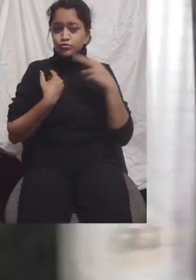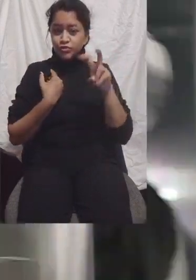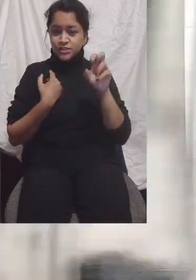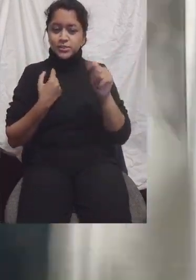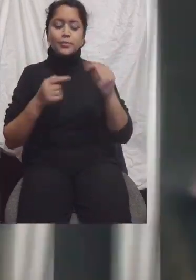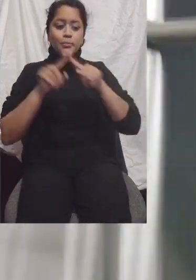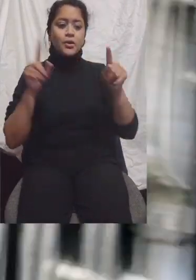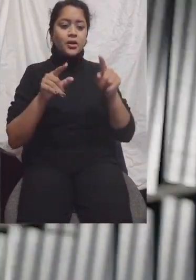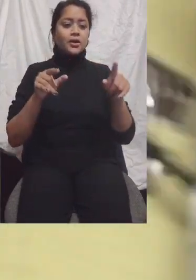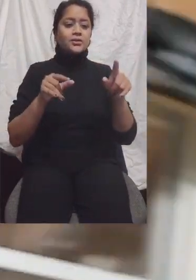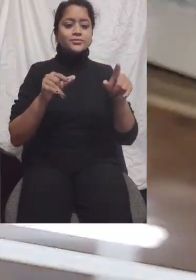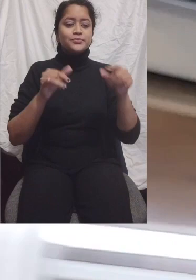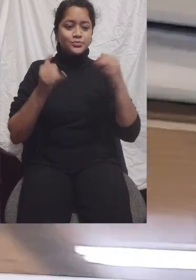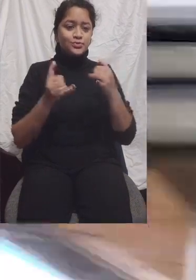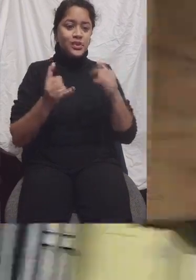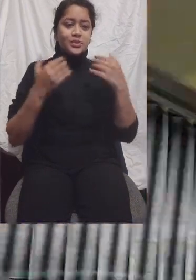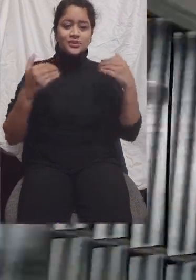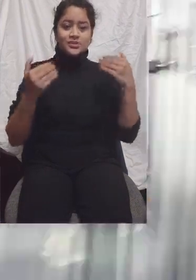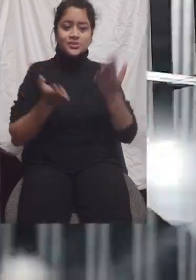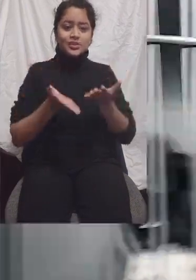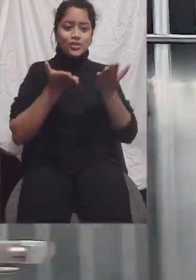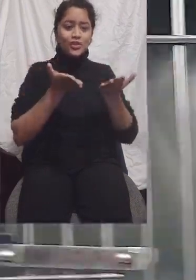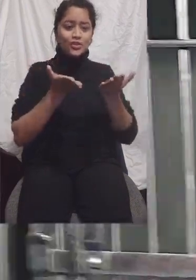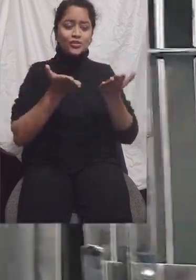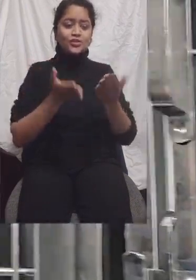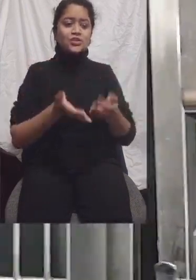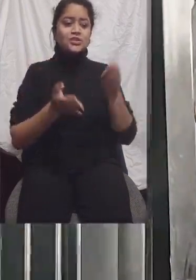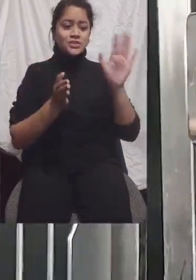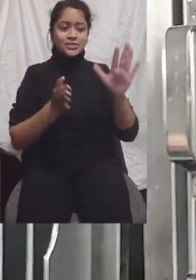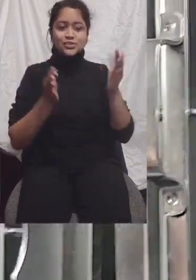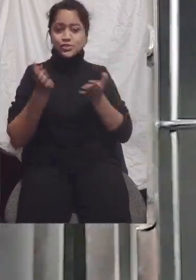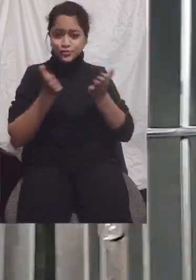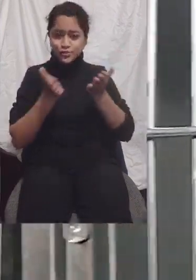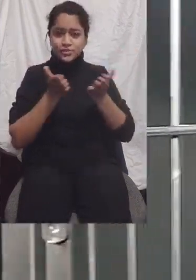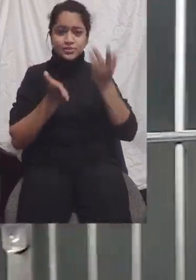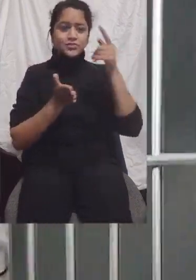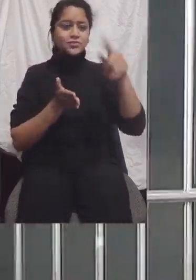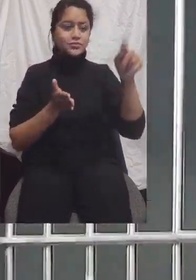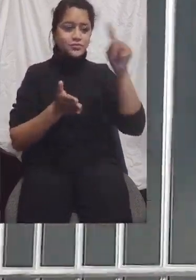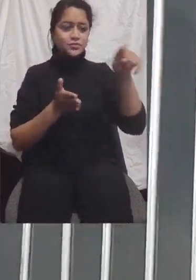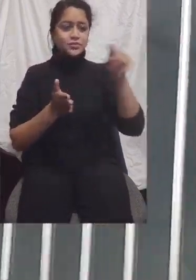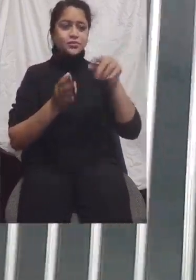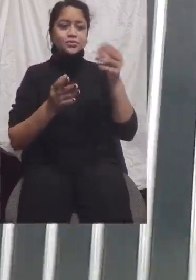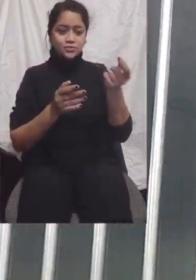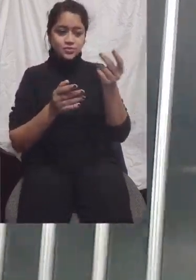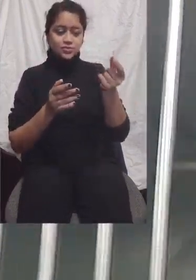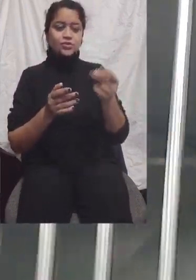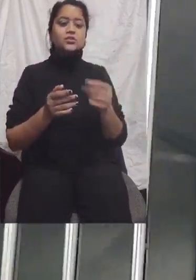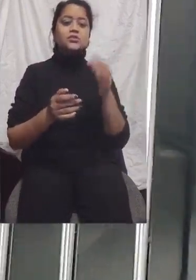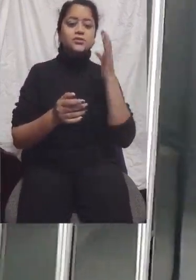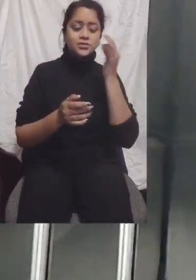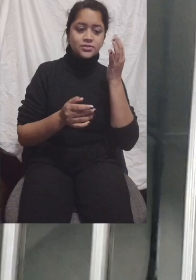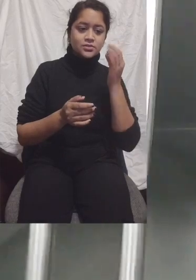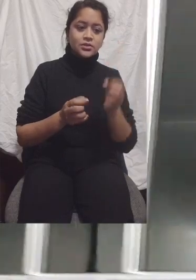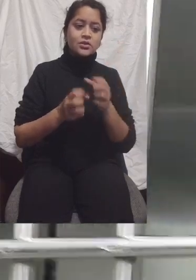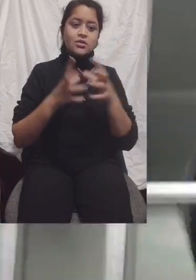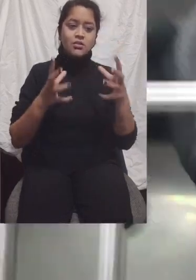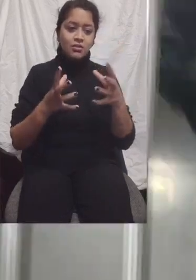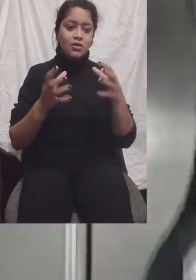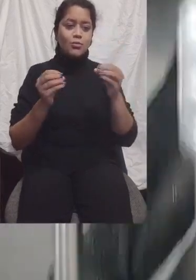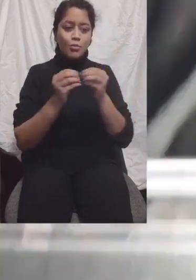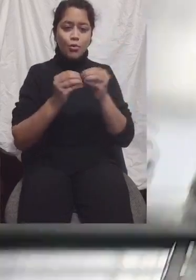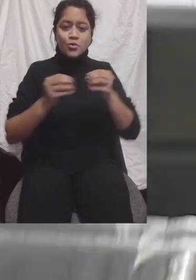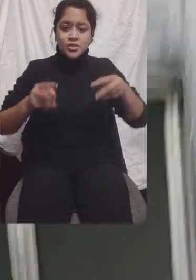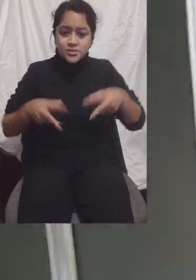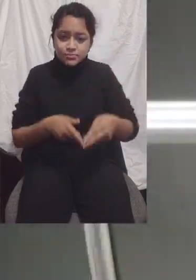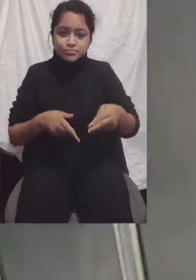do in the Brac, and so he's offered his services. He's on island 6 months of the year, and in those 6 months he's able to do a